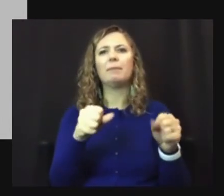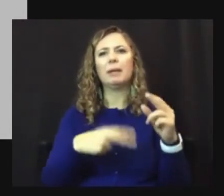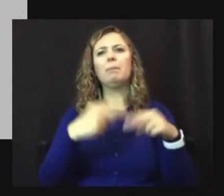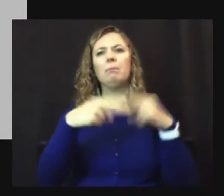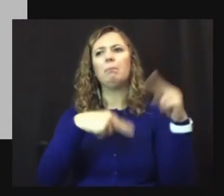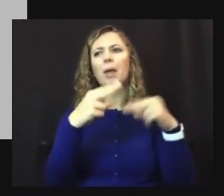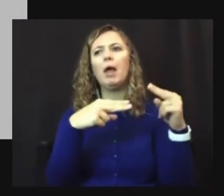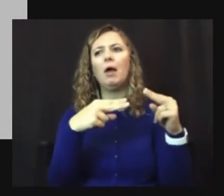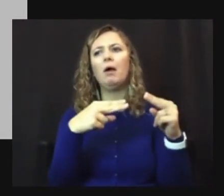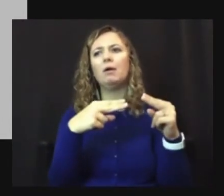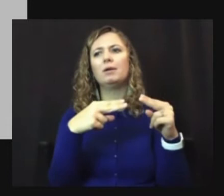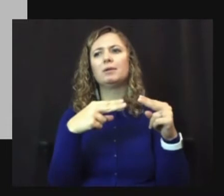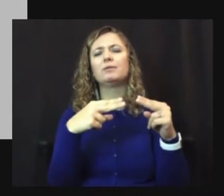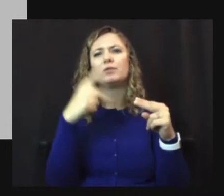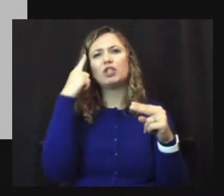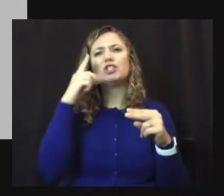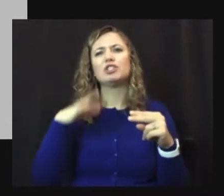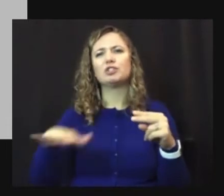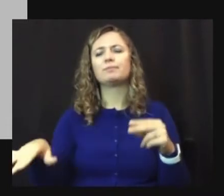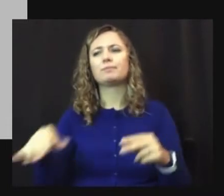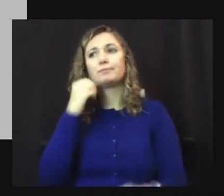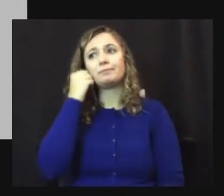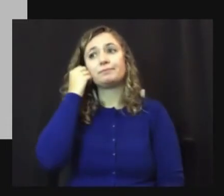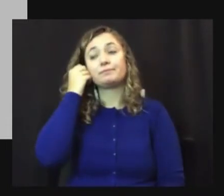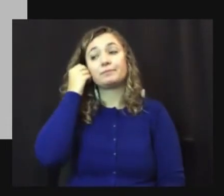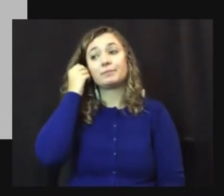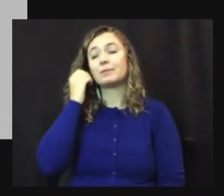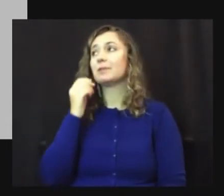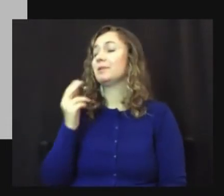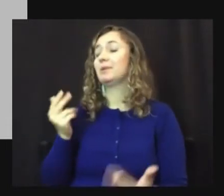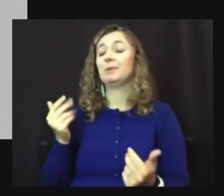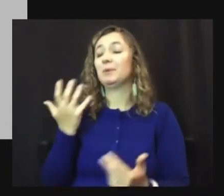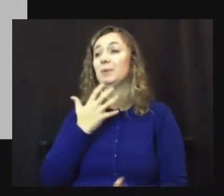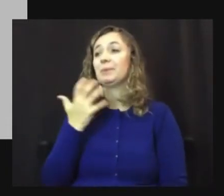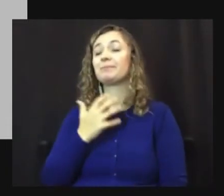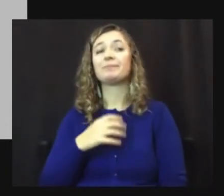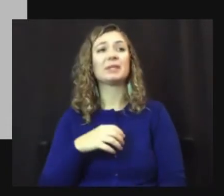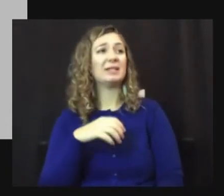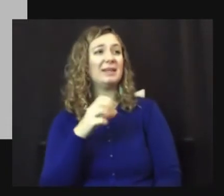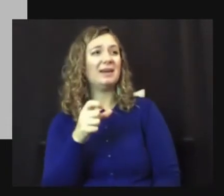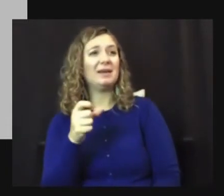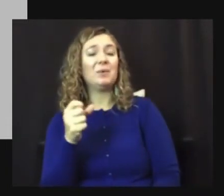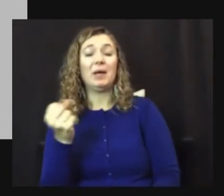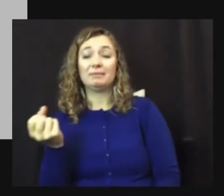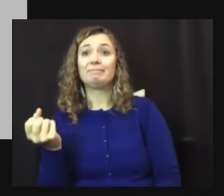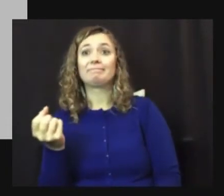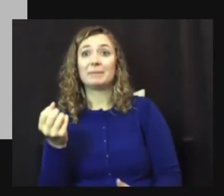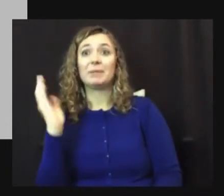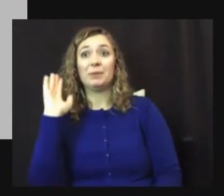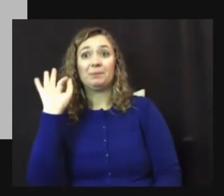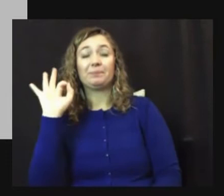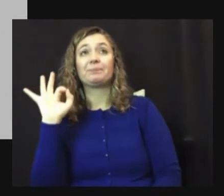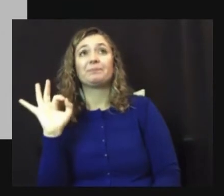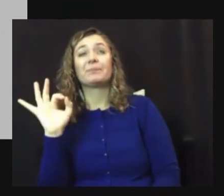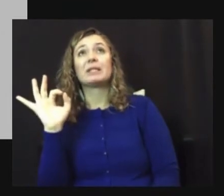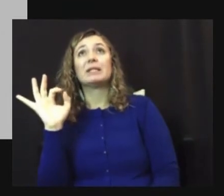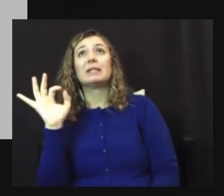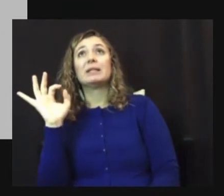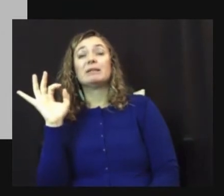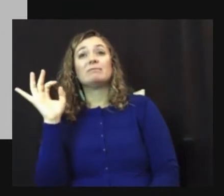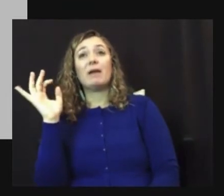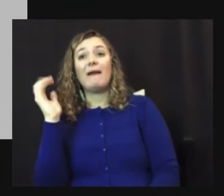I think every burnout I've ever had has happened because I